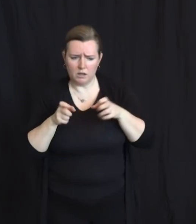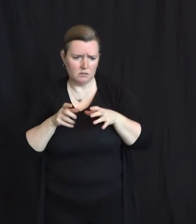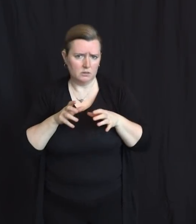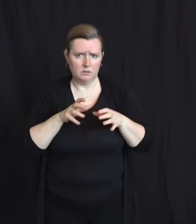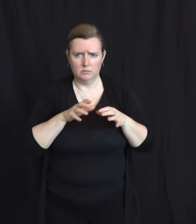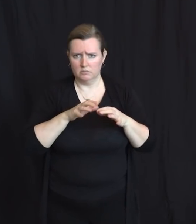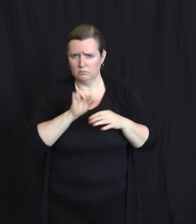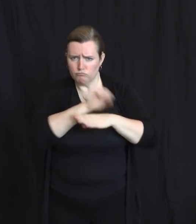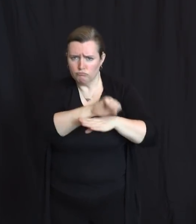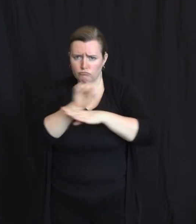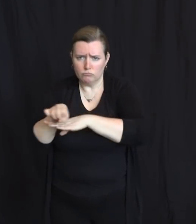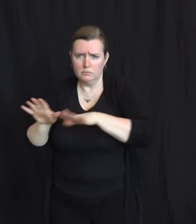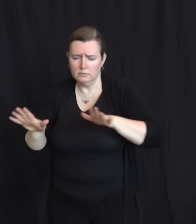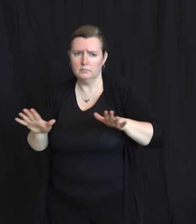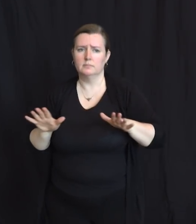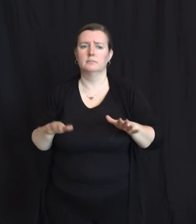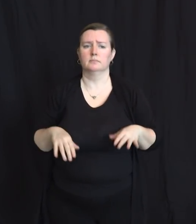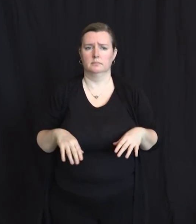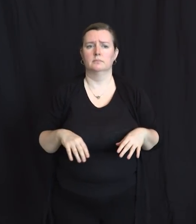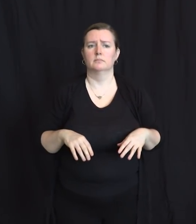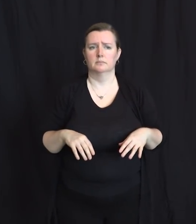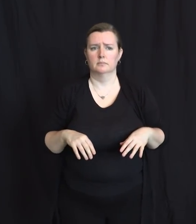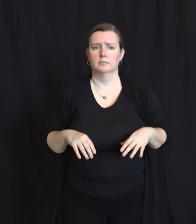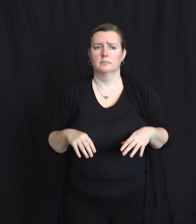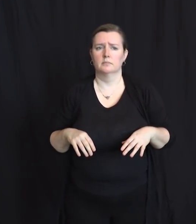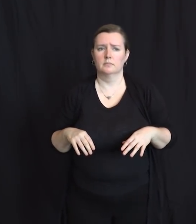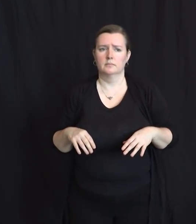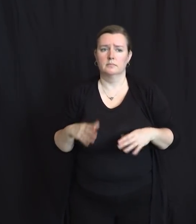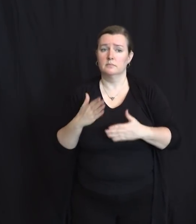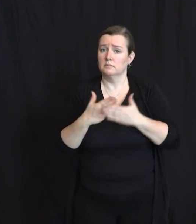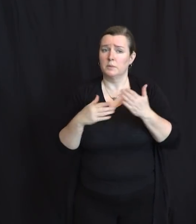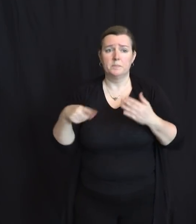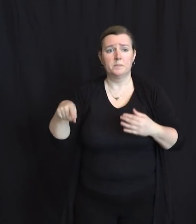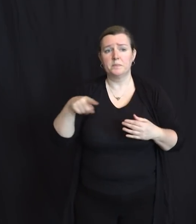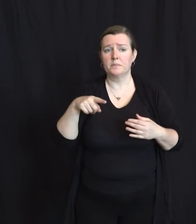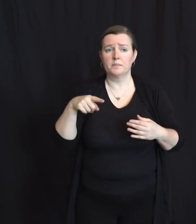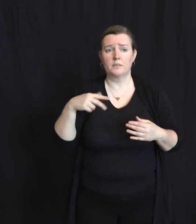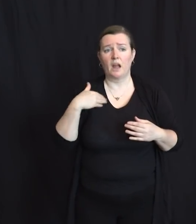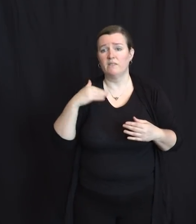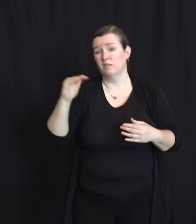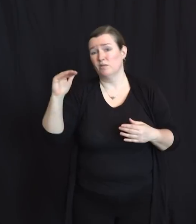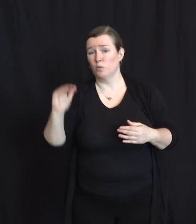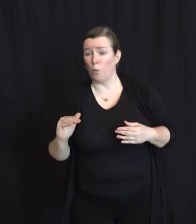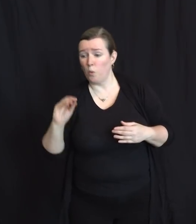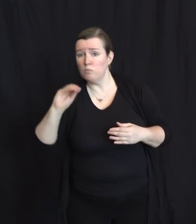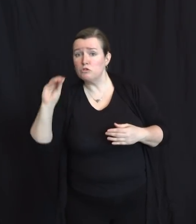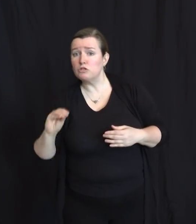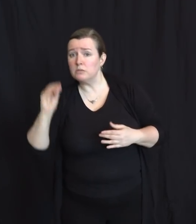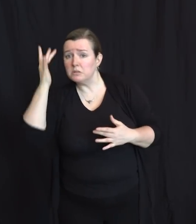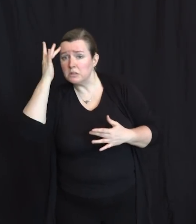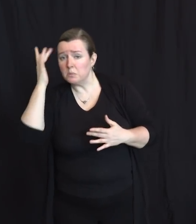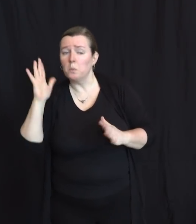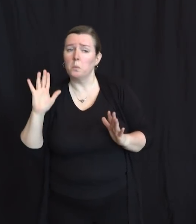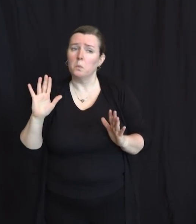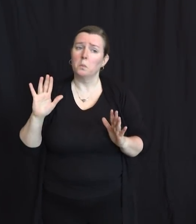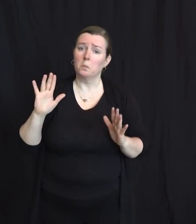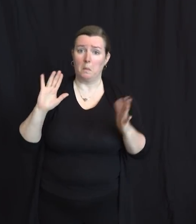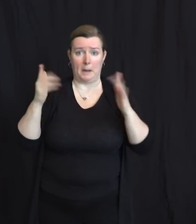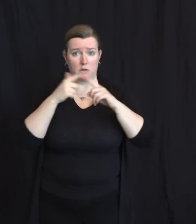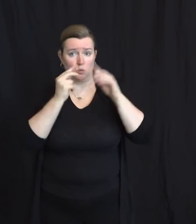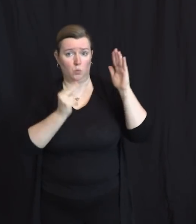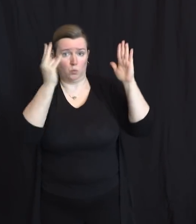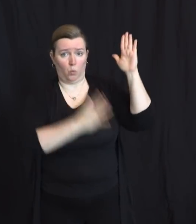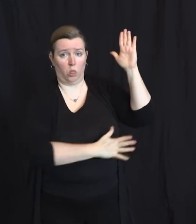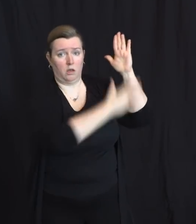of the state that is not experiencing as many cases compared to the northern regions and where we see a